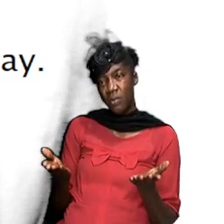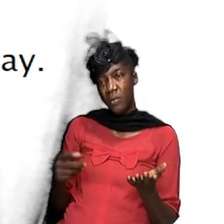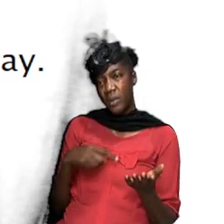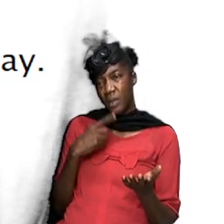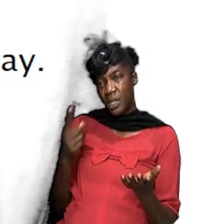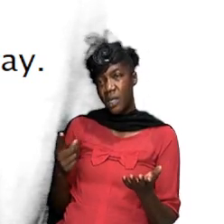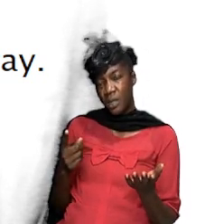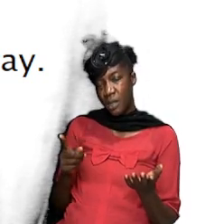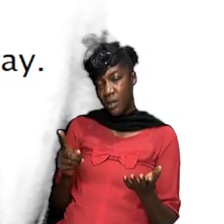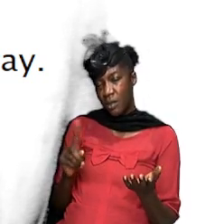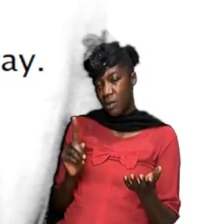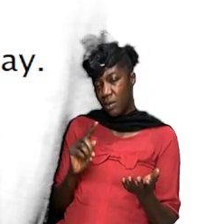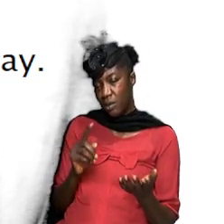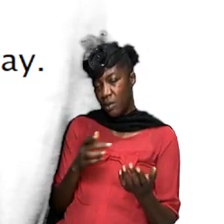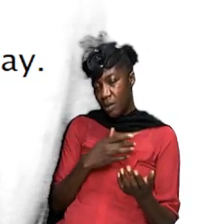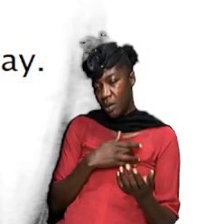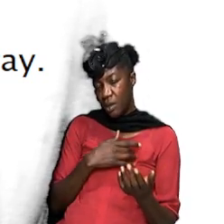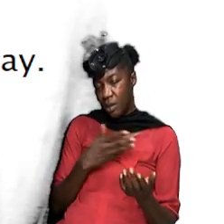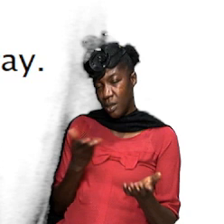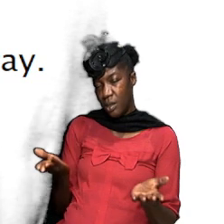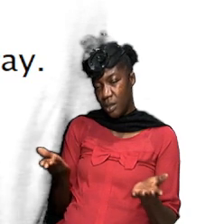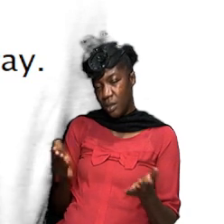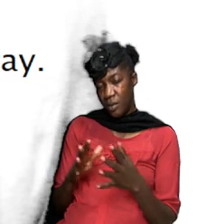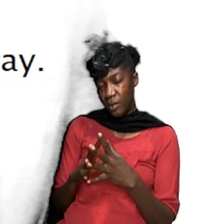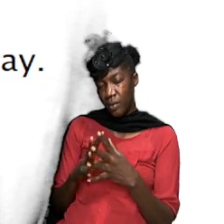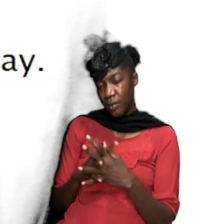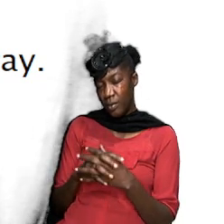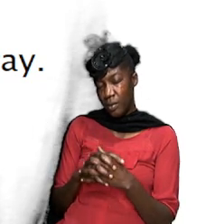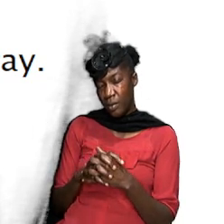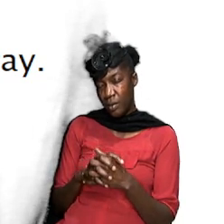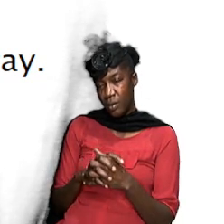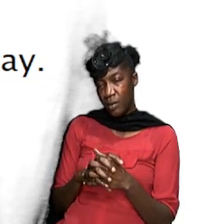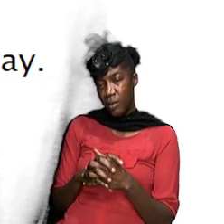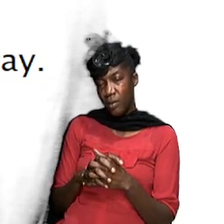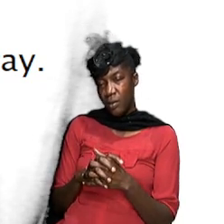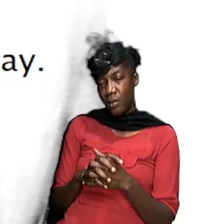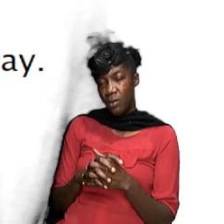tells where your heart is.